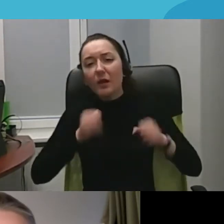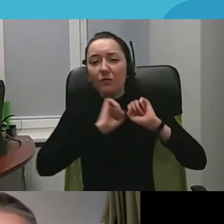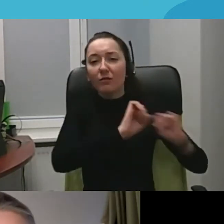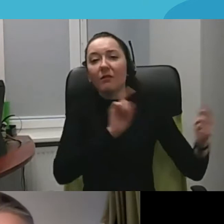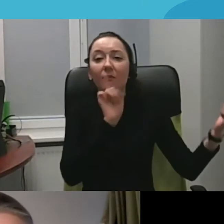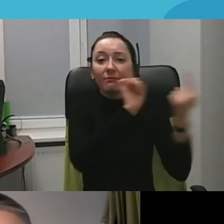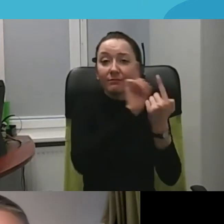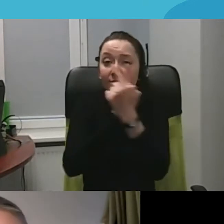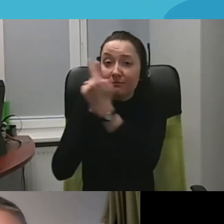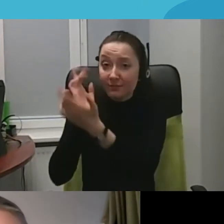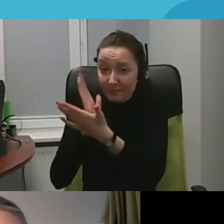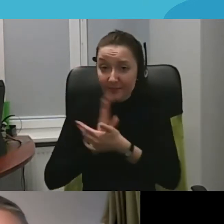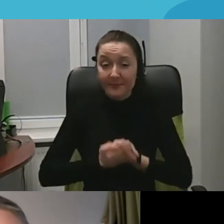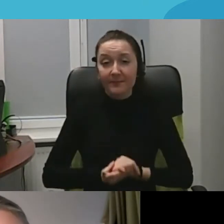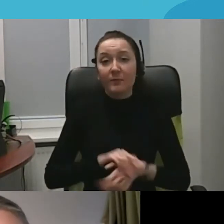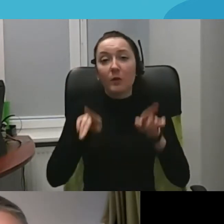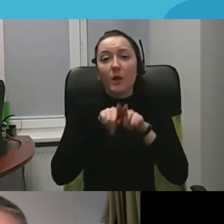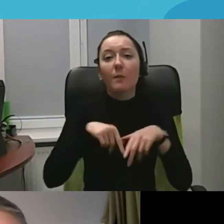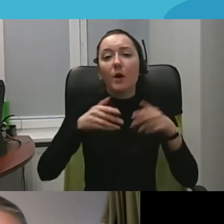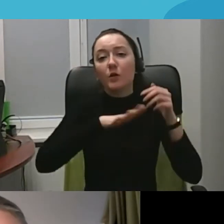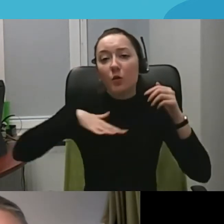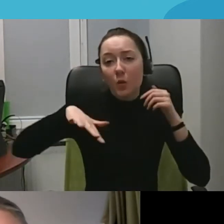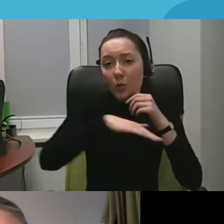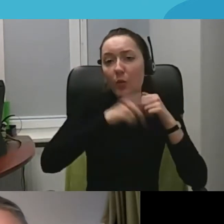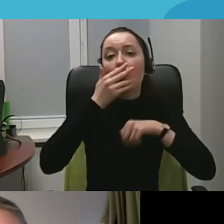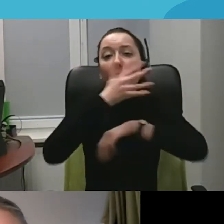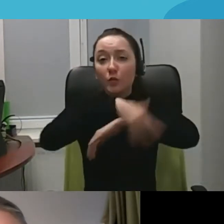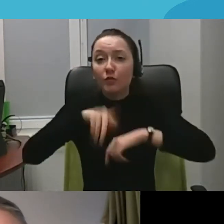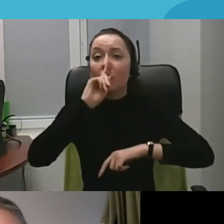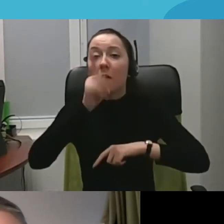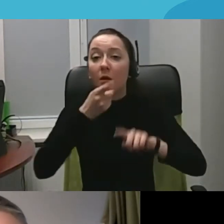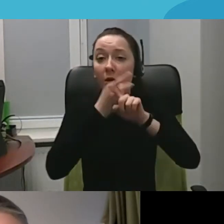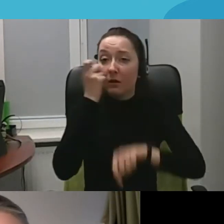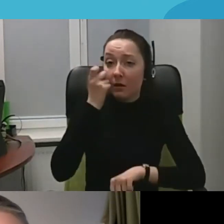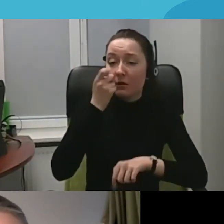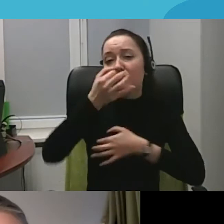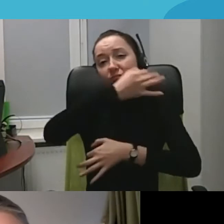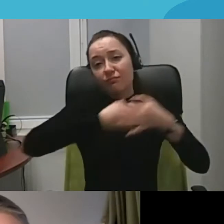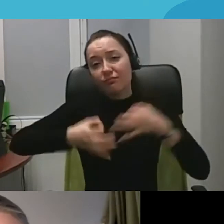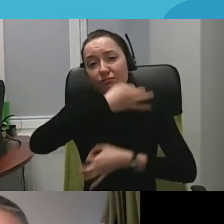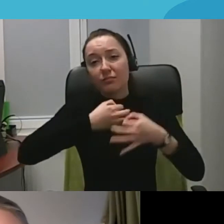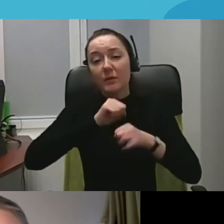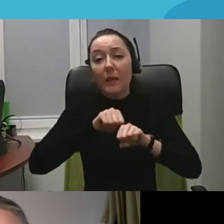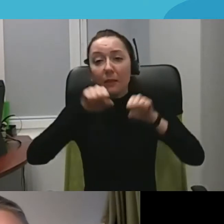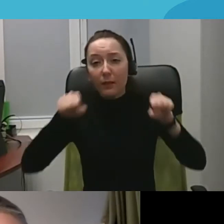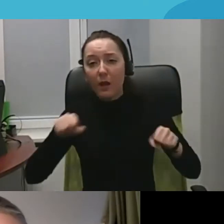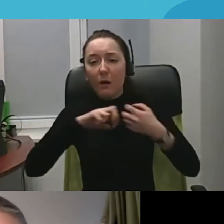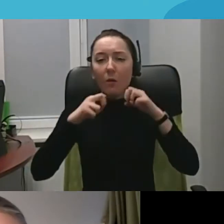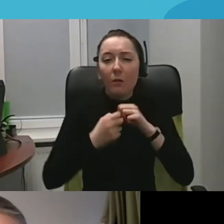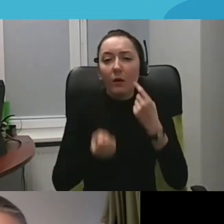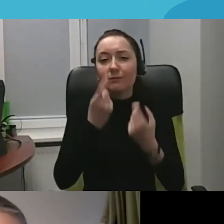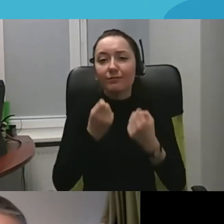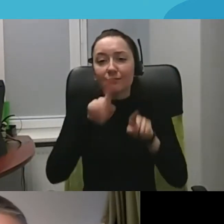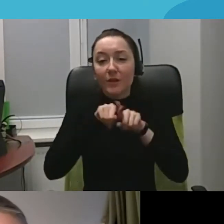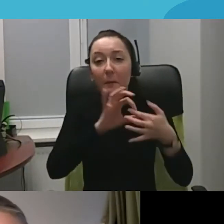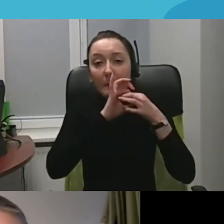abroad once a year, to discuss key problems and strategize cooperation for the coming year. This replaces